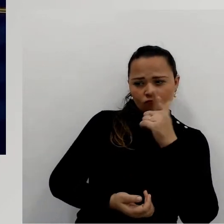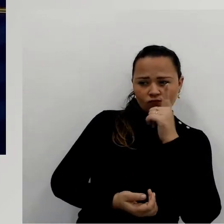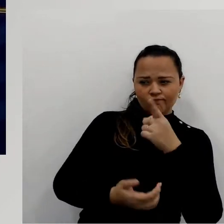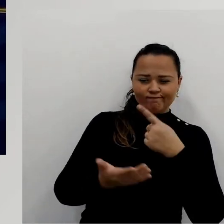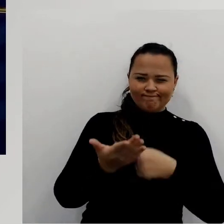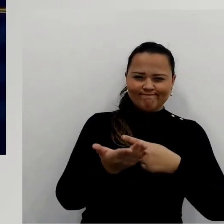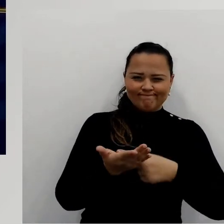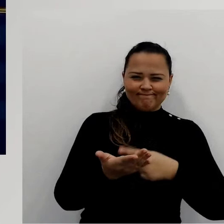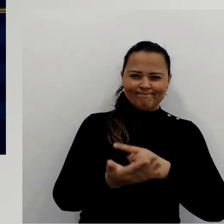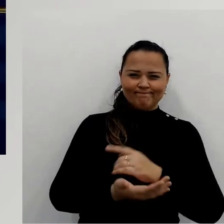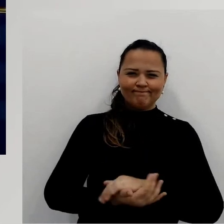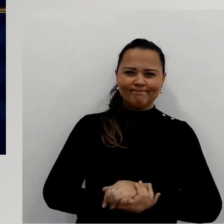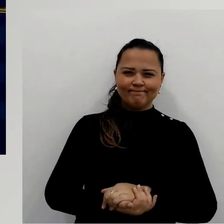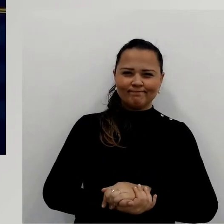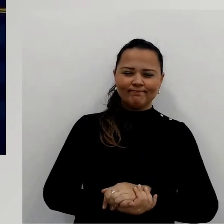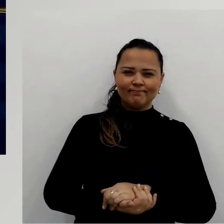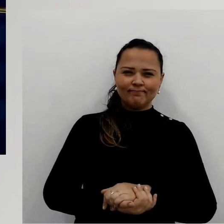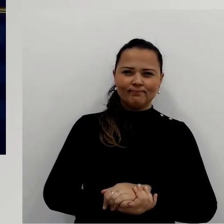Yes?